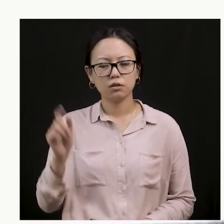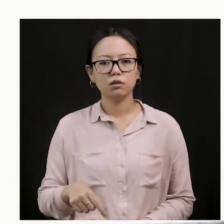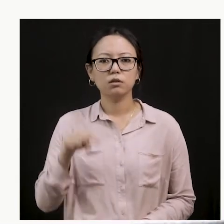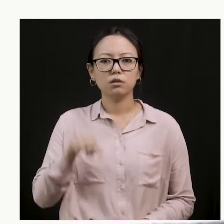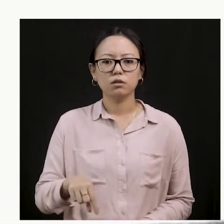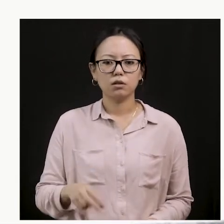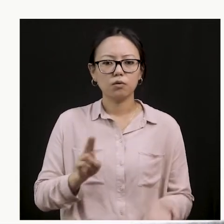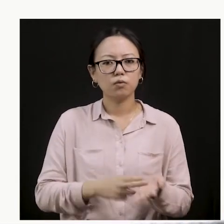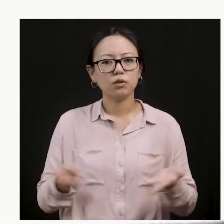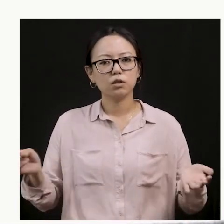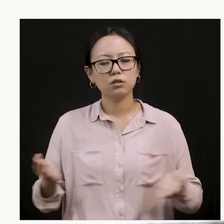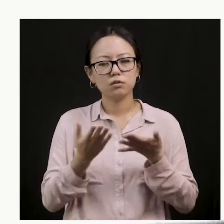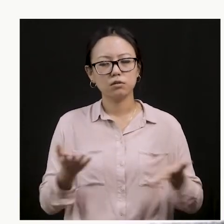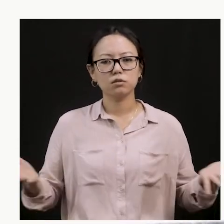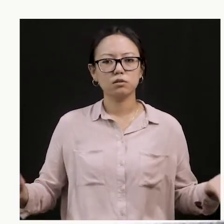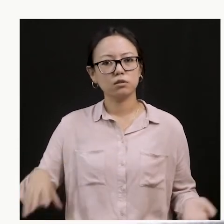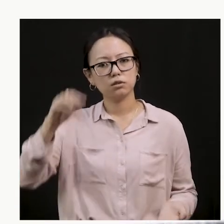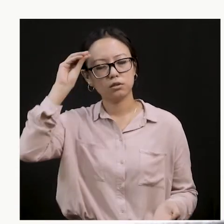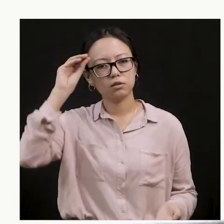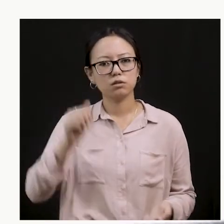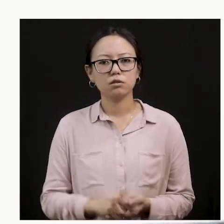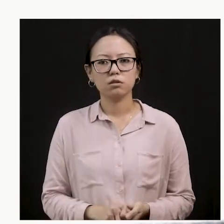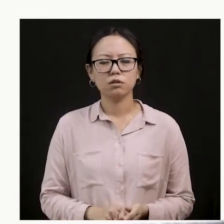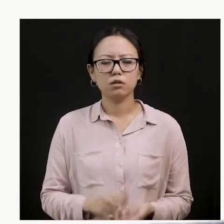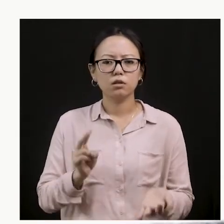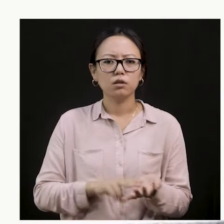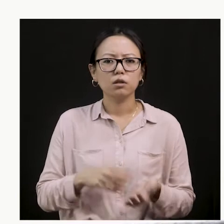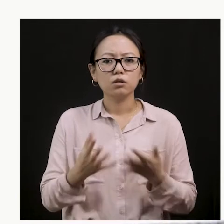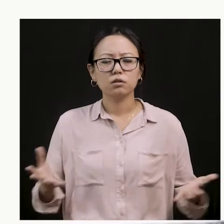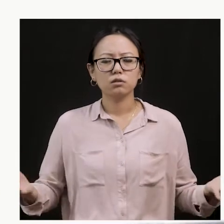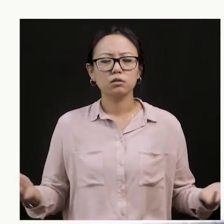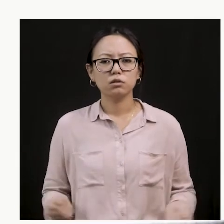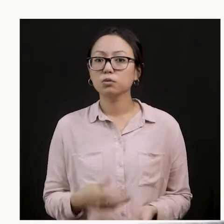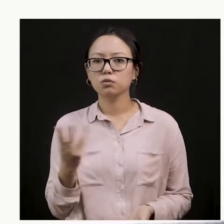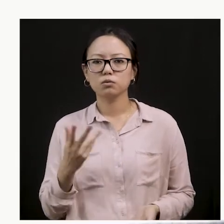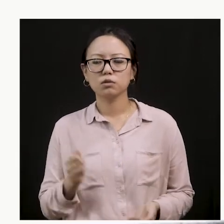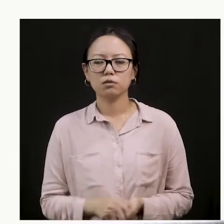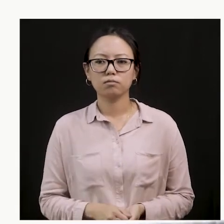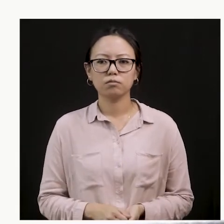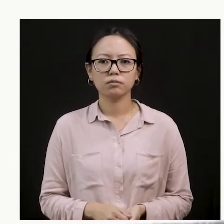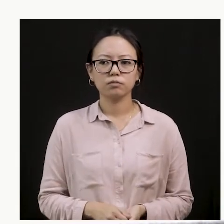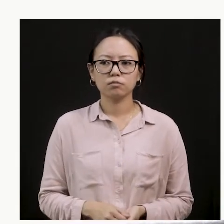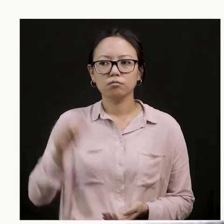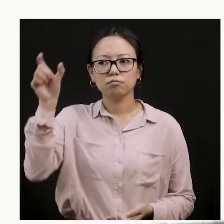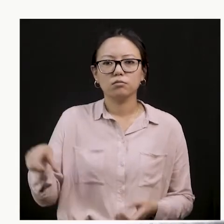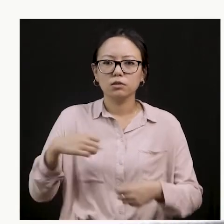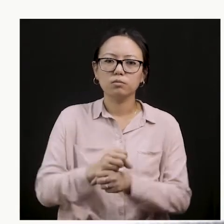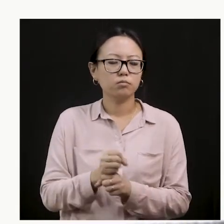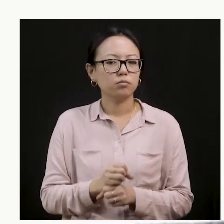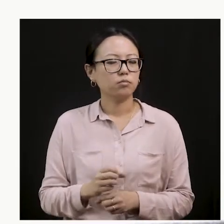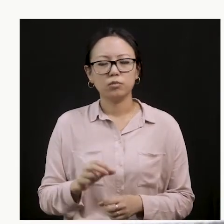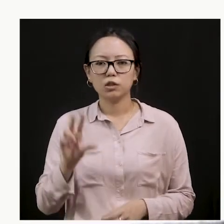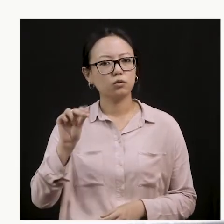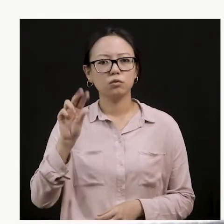Now the natural things are things which are not made by man. Okay? Which are not made